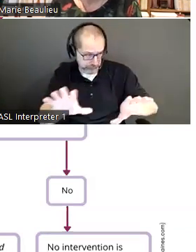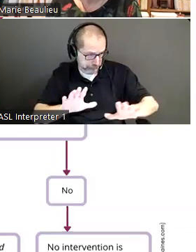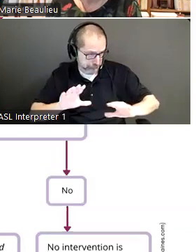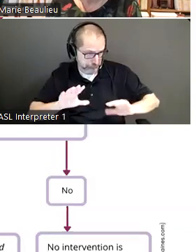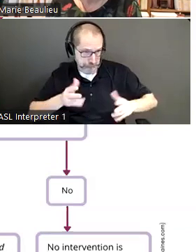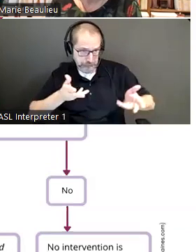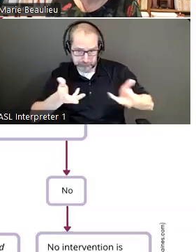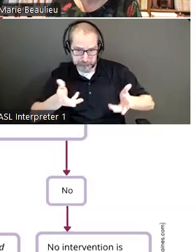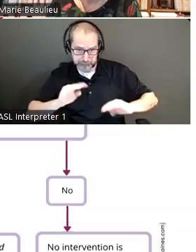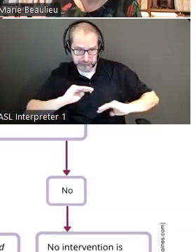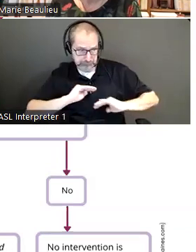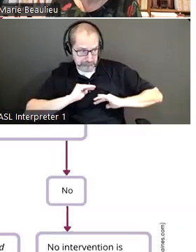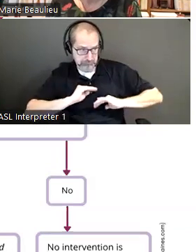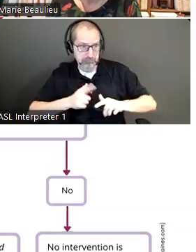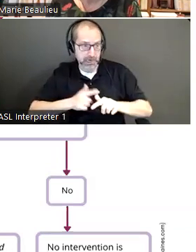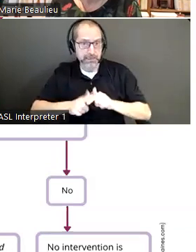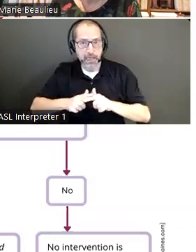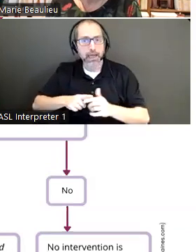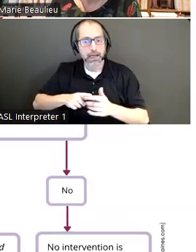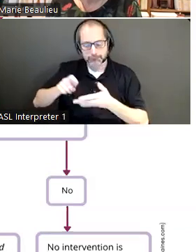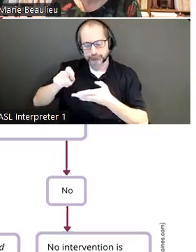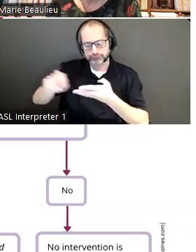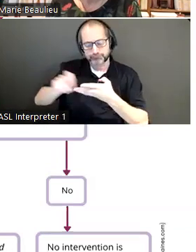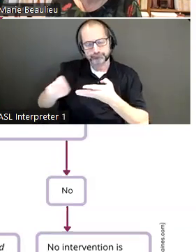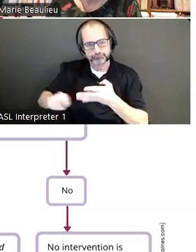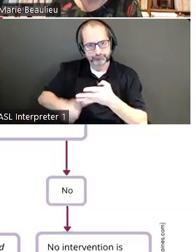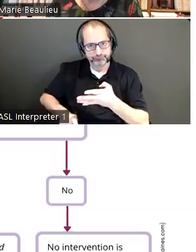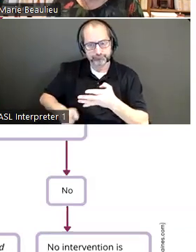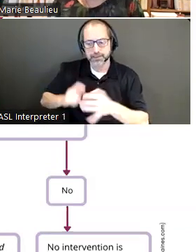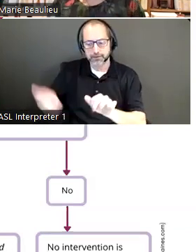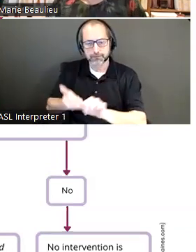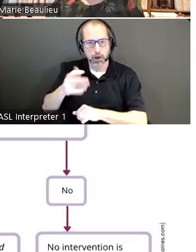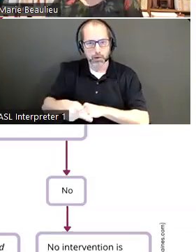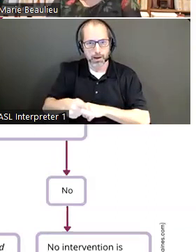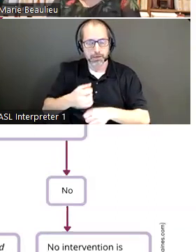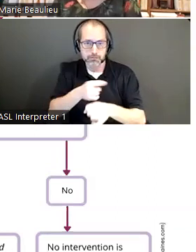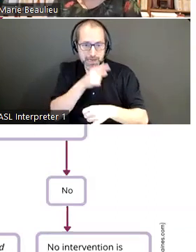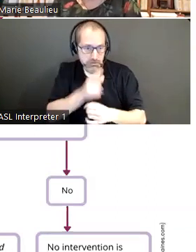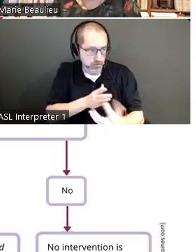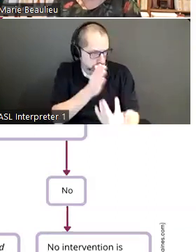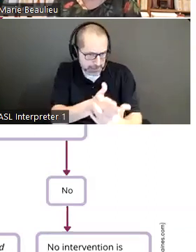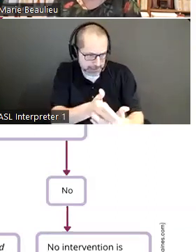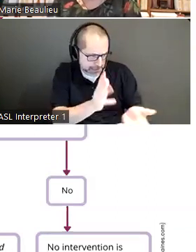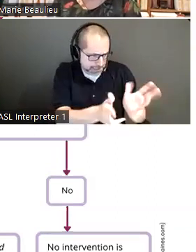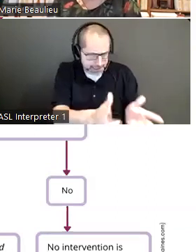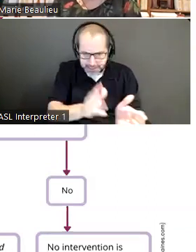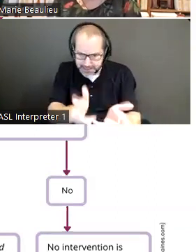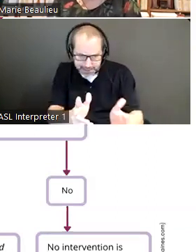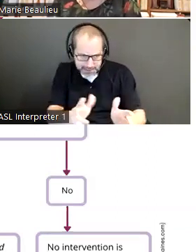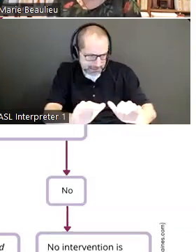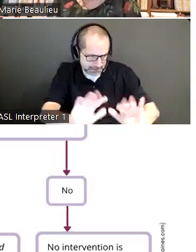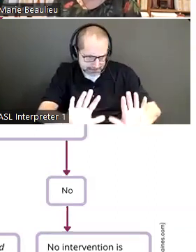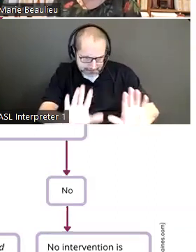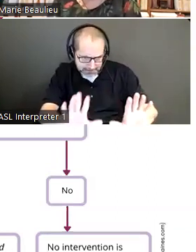tools aims to ensure that situation as well as intervention are properly documented.